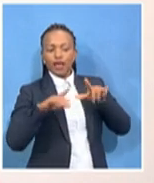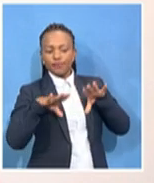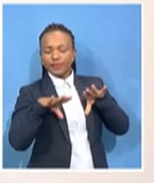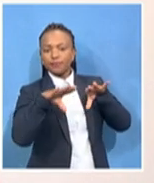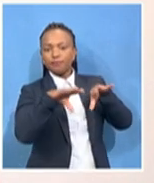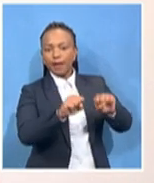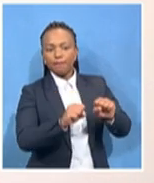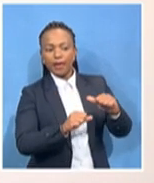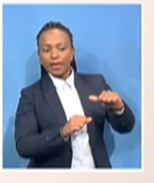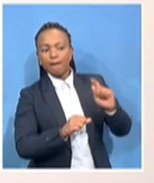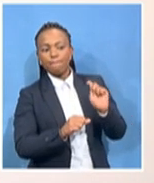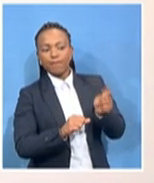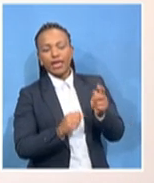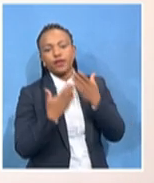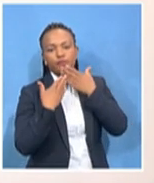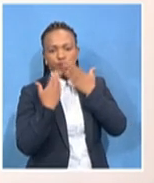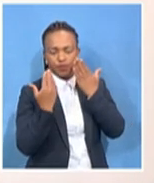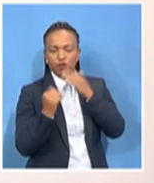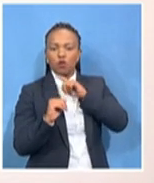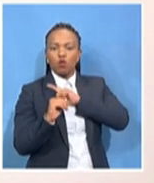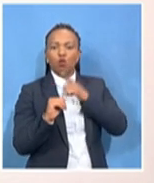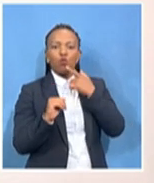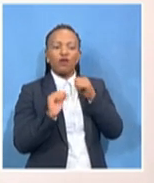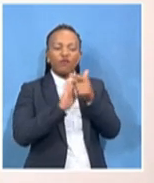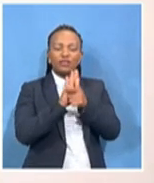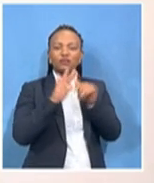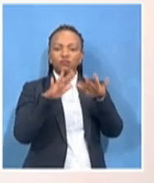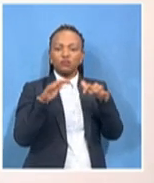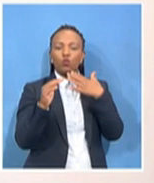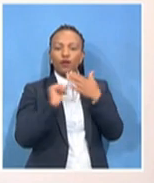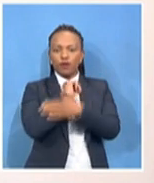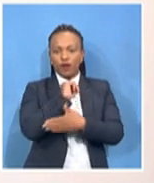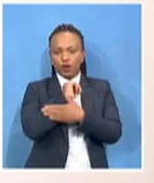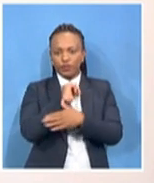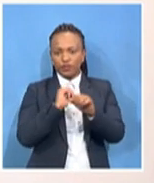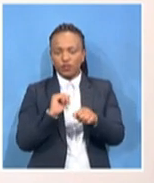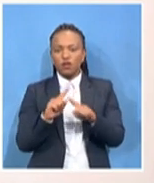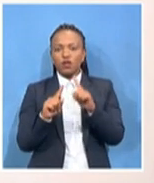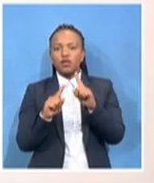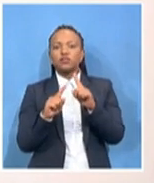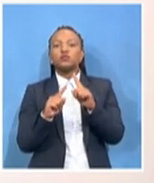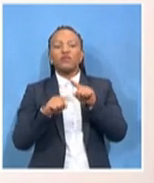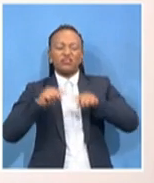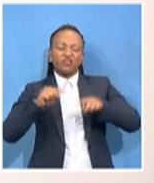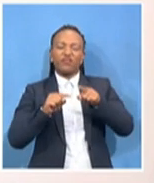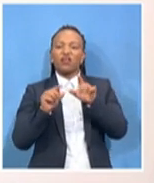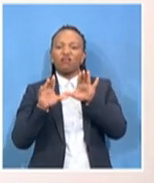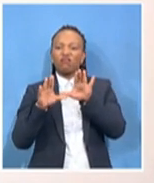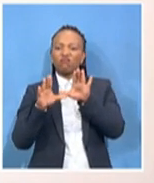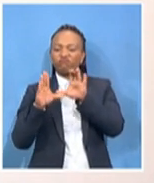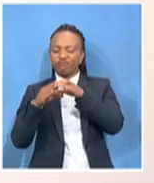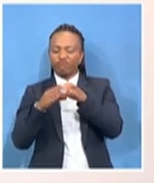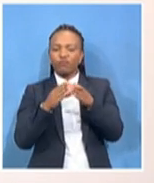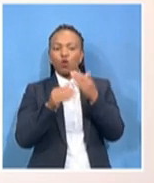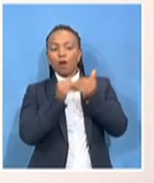within legislative corridors in this country. Of course, we have different characterizations of how this land restitution process ought to occur. For example,